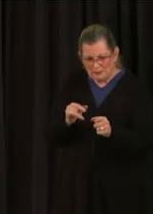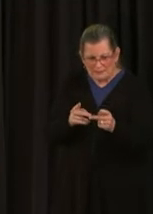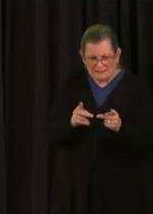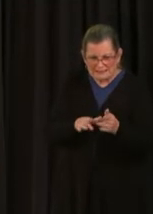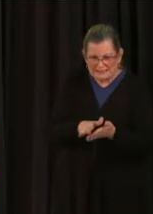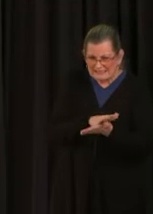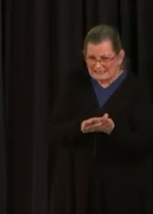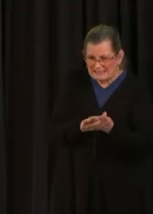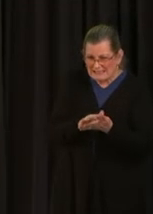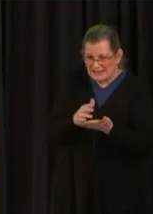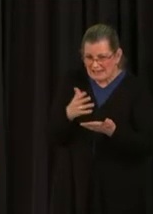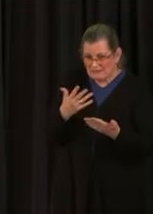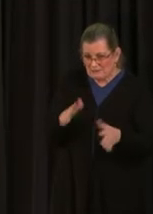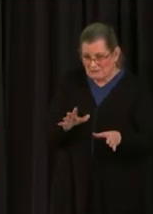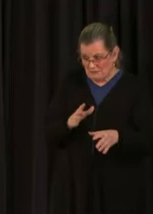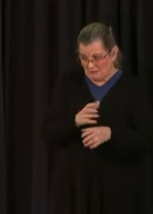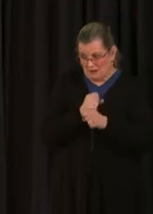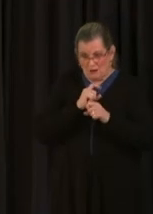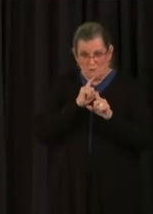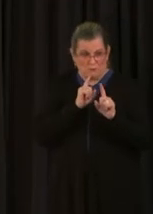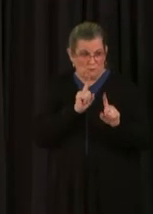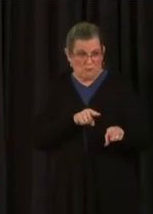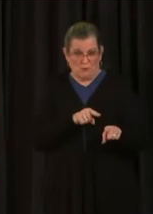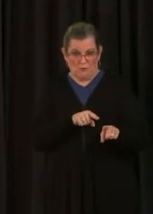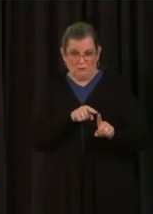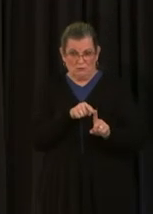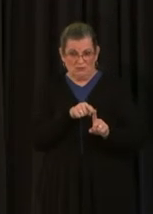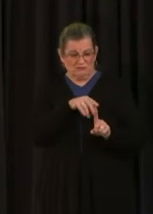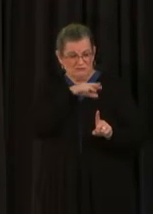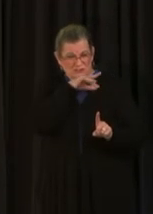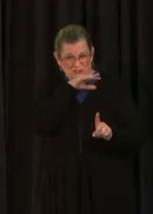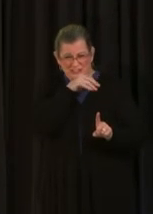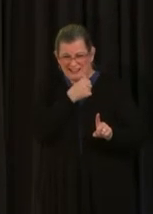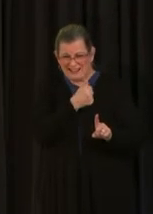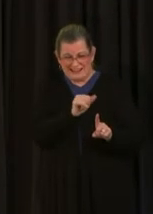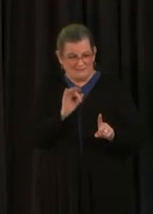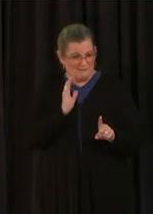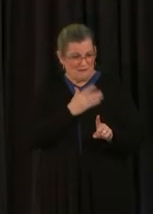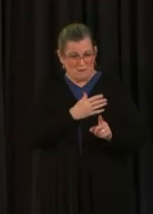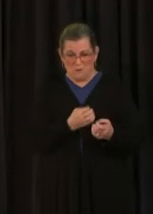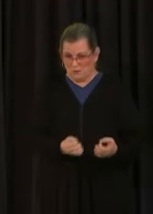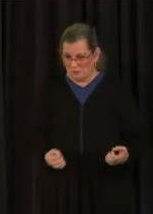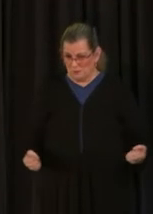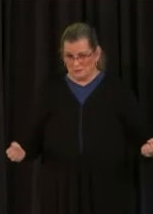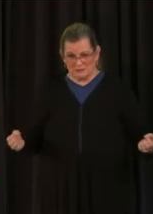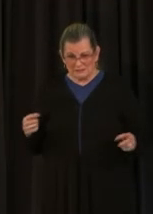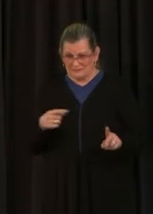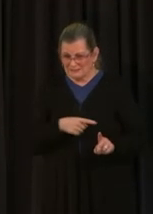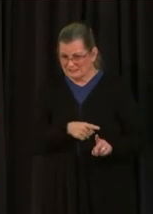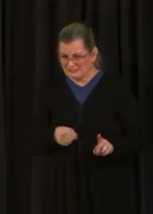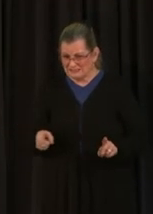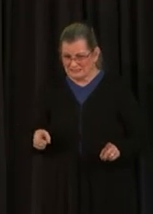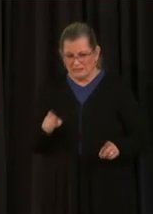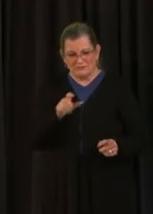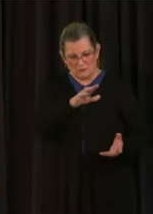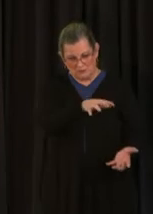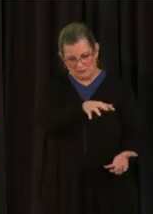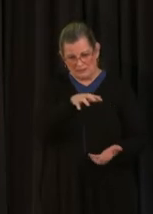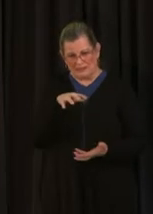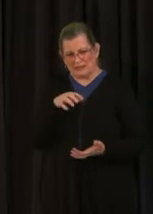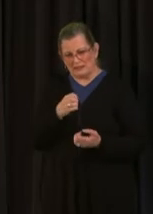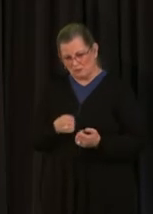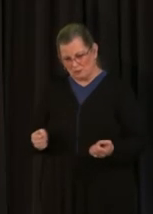basis, all high-touch surfaces of our stations are cleaned and disinfected. So all of our fare vending machines,